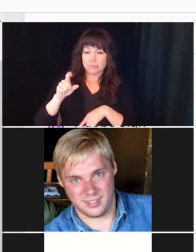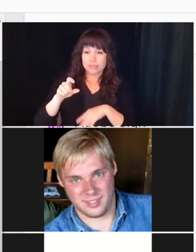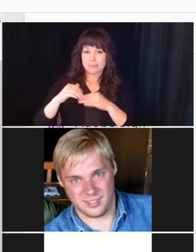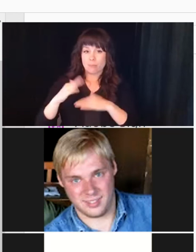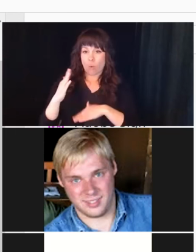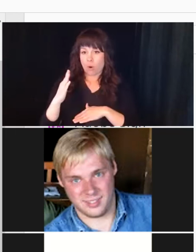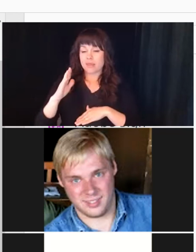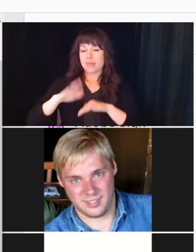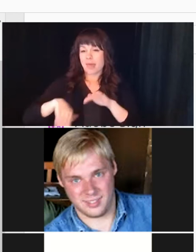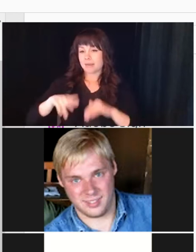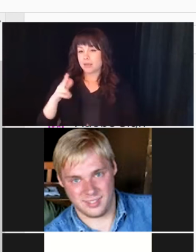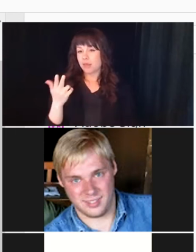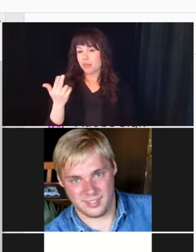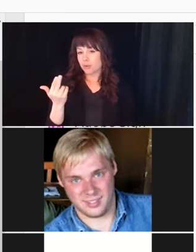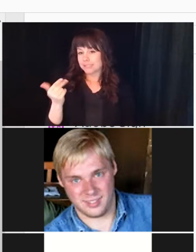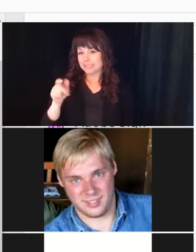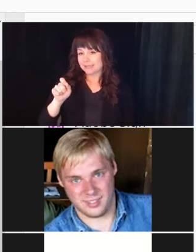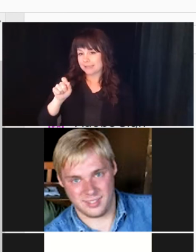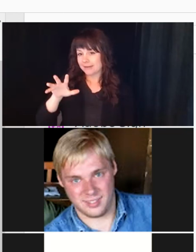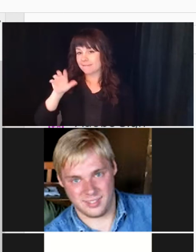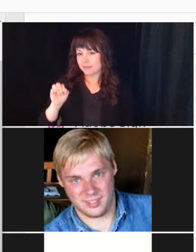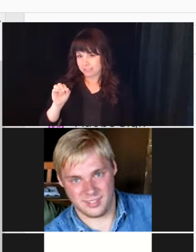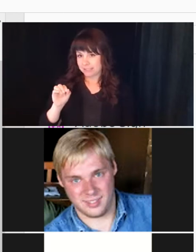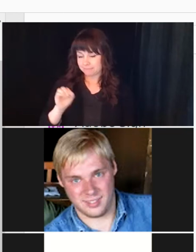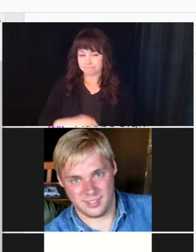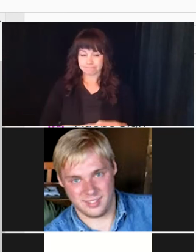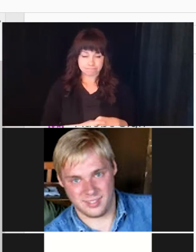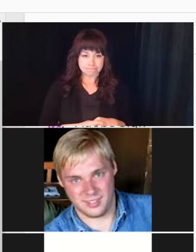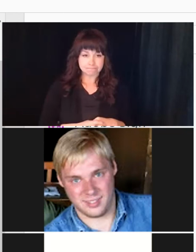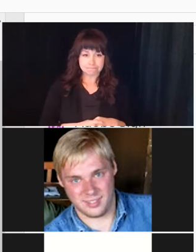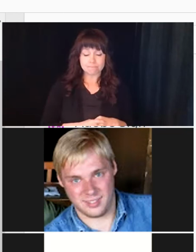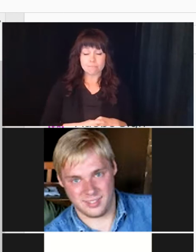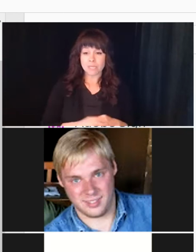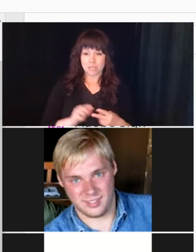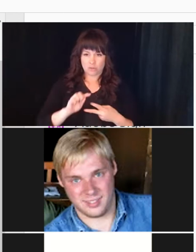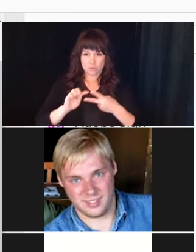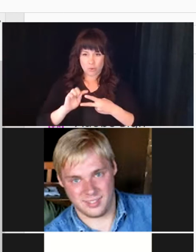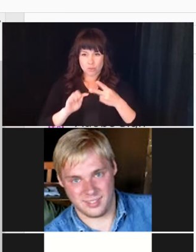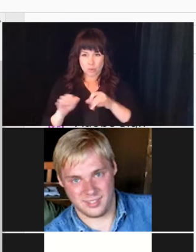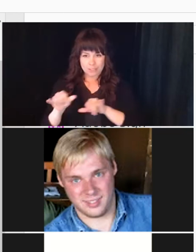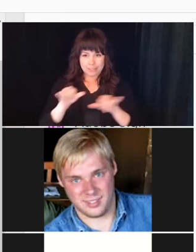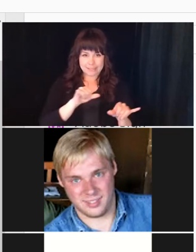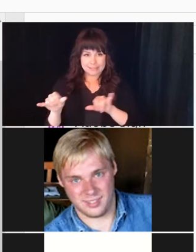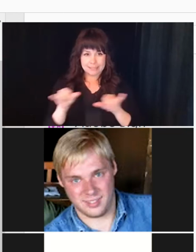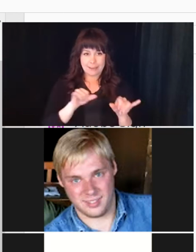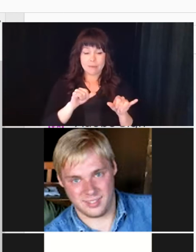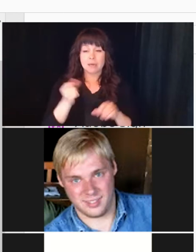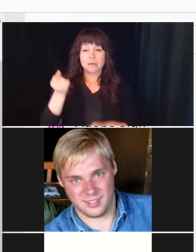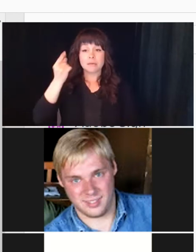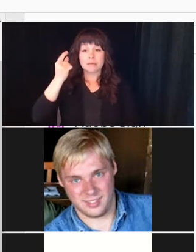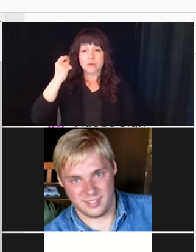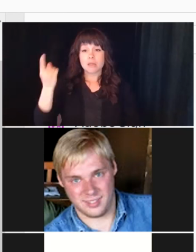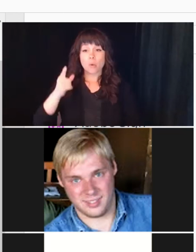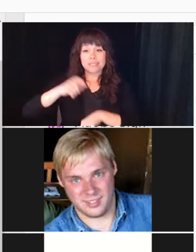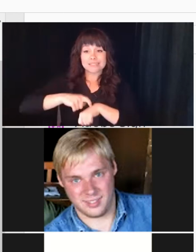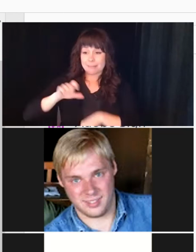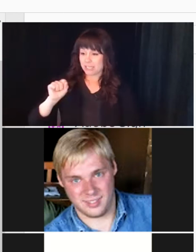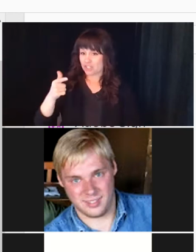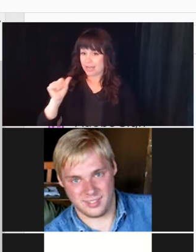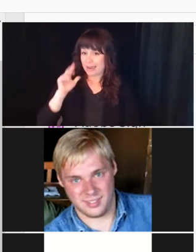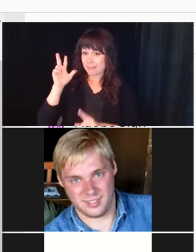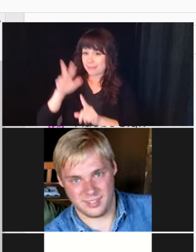for SSI. Now, it's important to note that the only time SGA applies in an SSI case